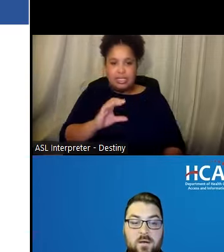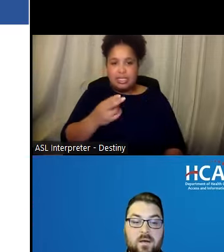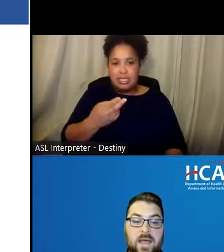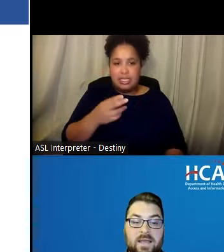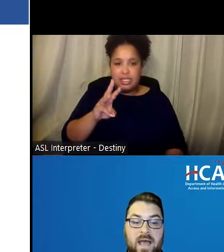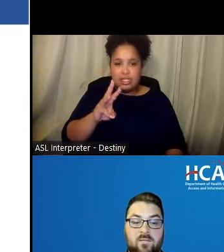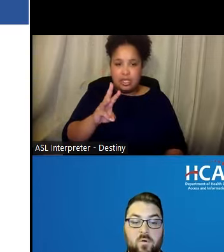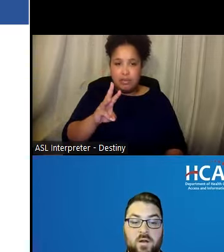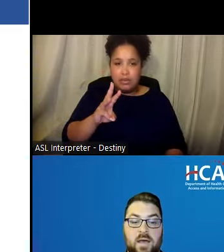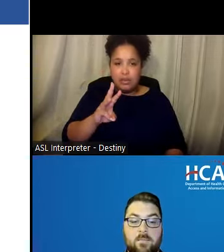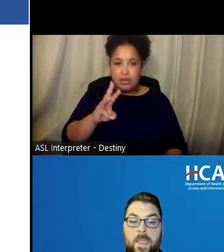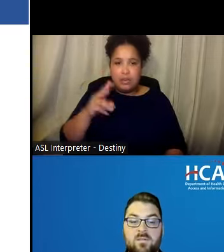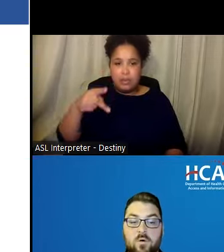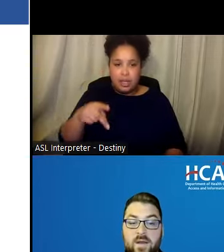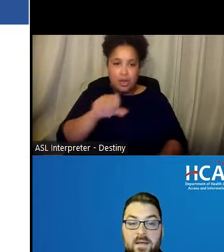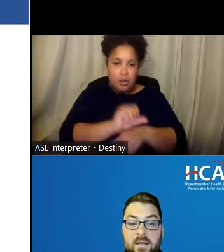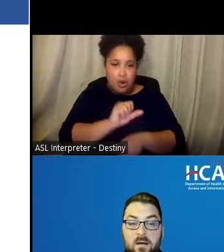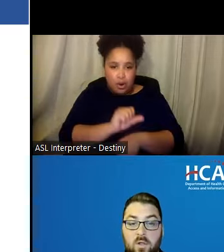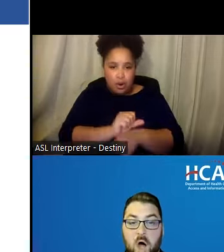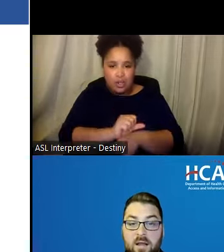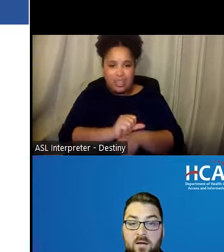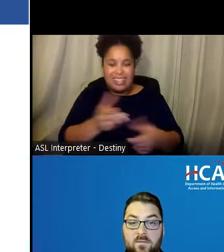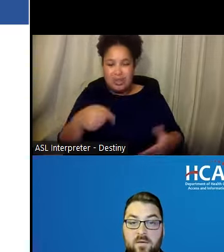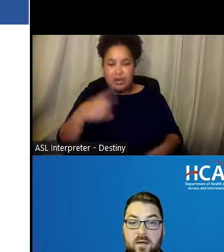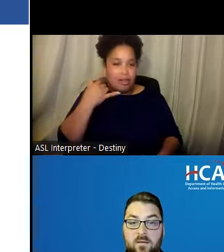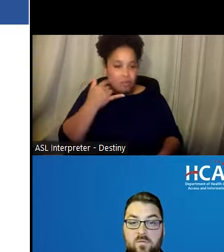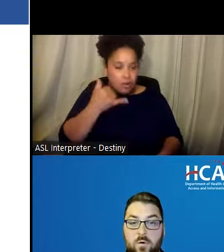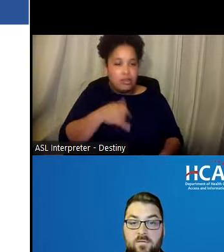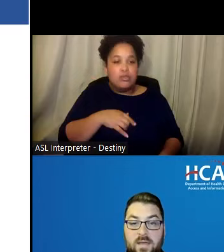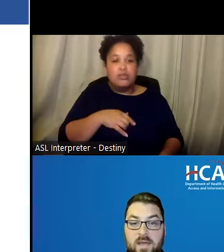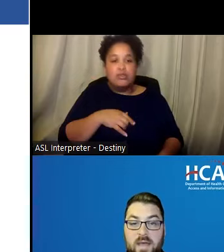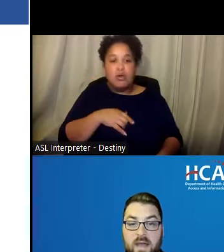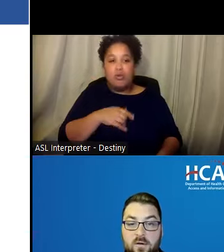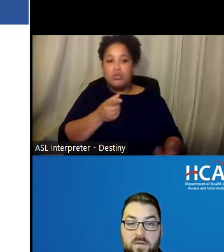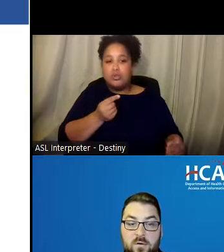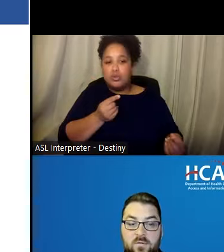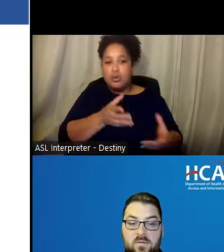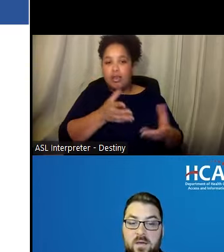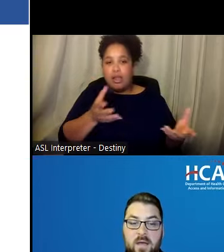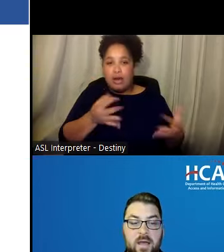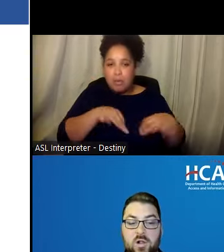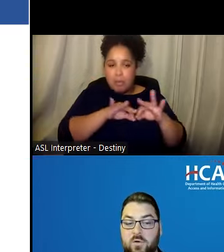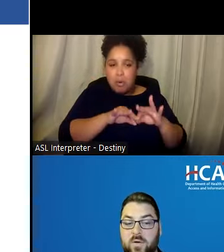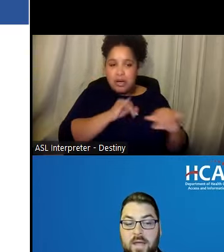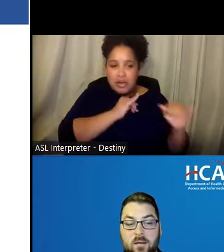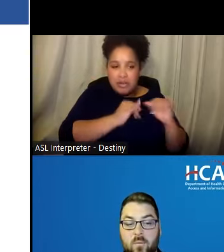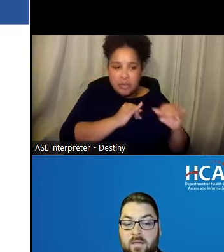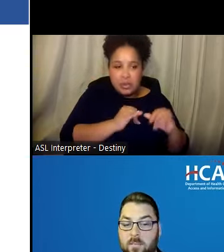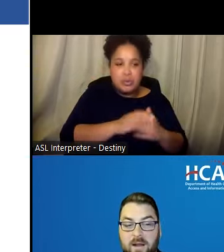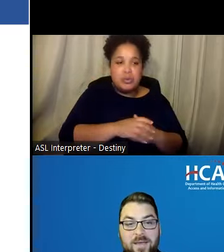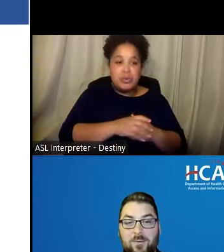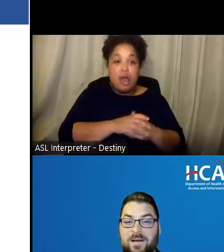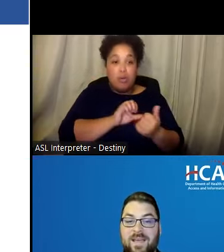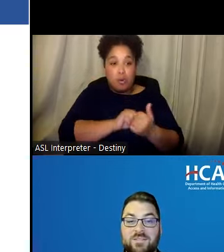workforce in California. So we did a lot of sort of key interviews, including